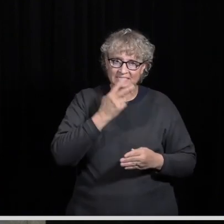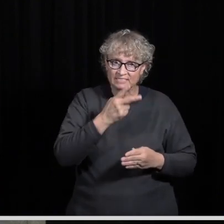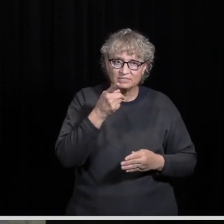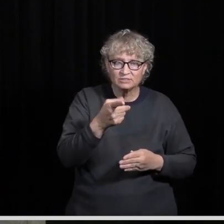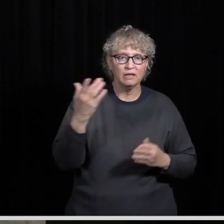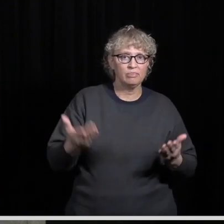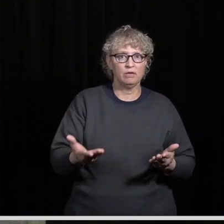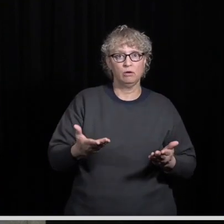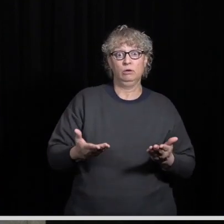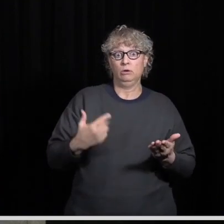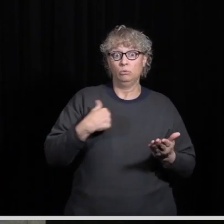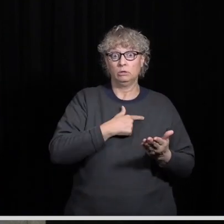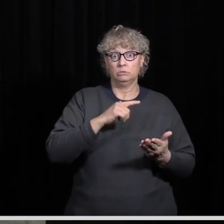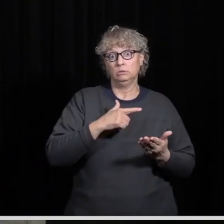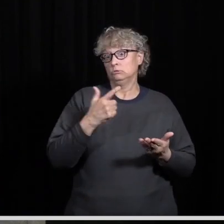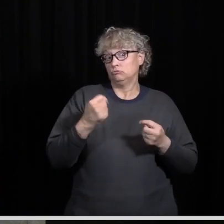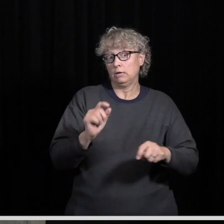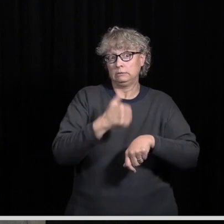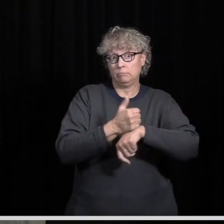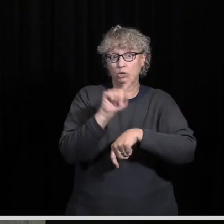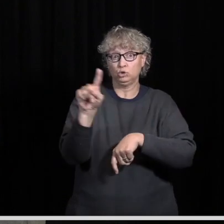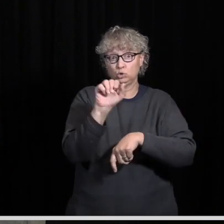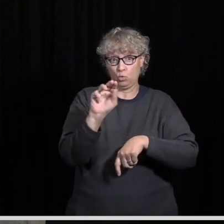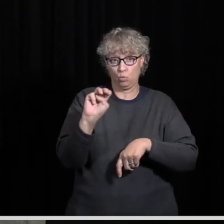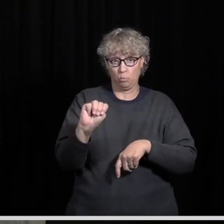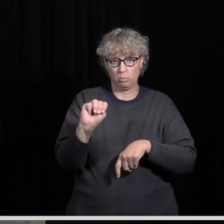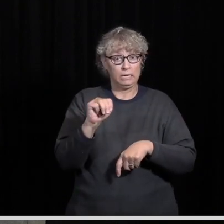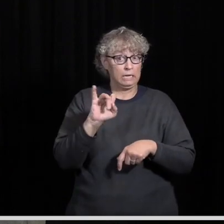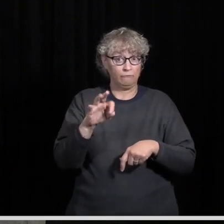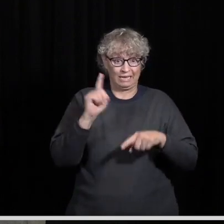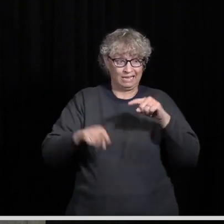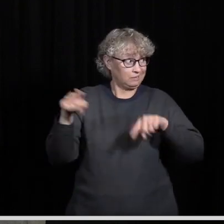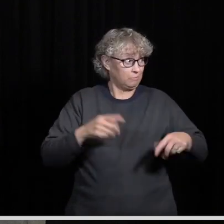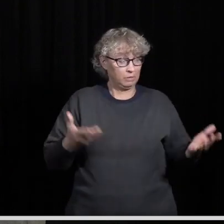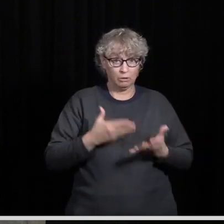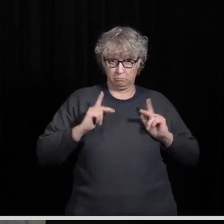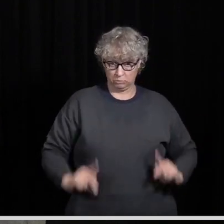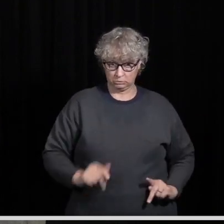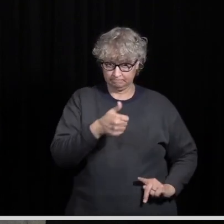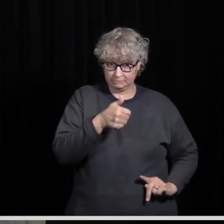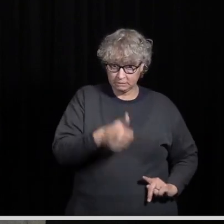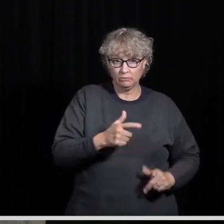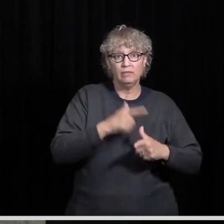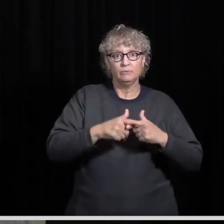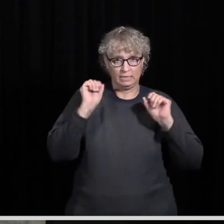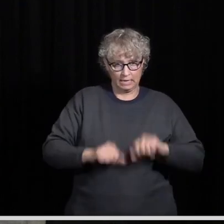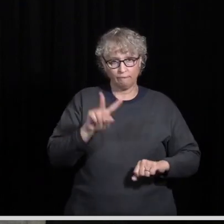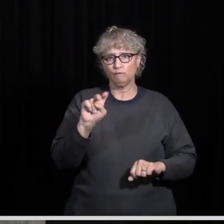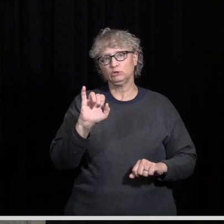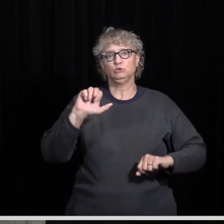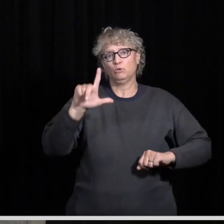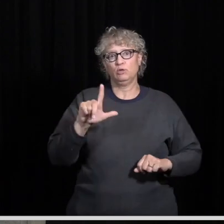try to set up a Zoom link, so if you can't make it in person, we'll do virtual business meeting, and it's going to be amazing.